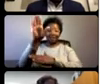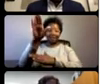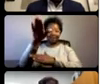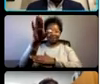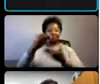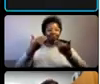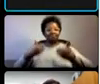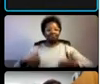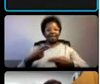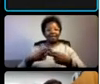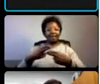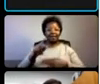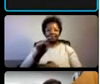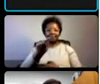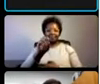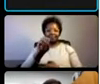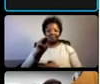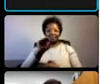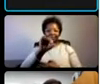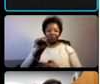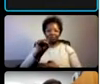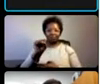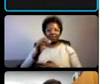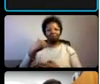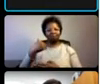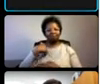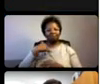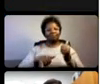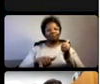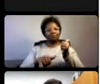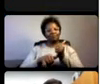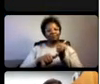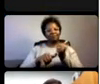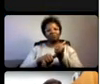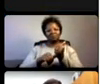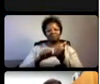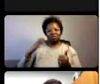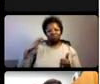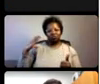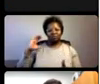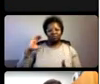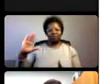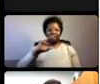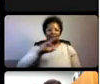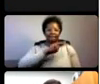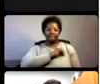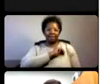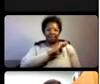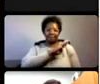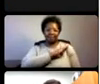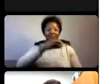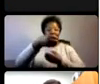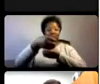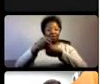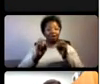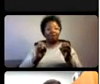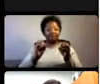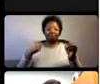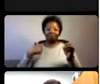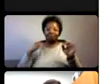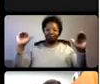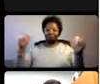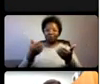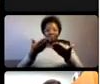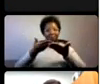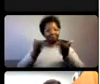My name is Tomas Talamonte. I'm Deputy Chief of Staff to Mayor Muriel Bowser, and we want to welcome you to our DC Public Schools Safe